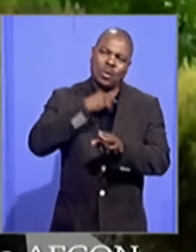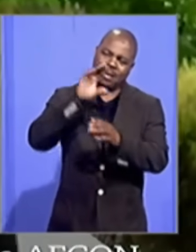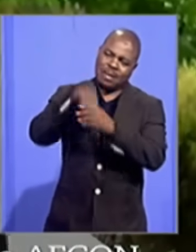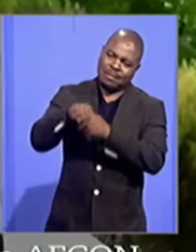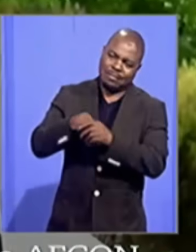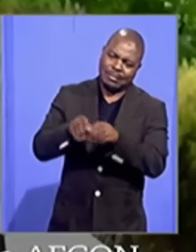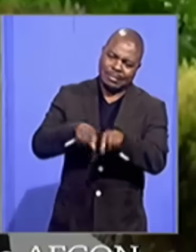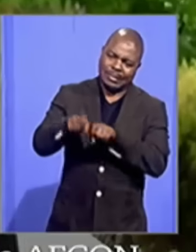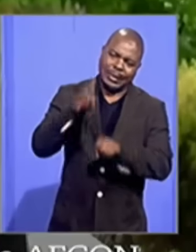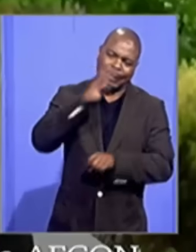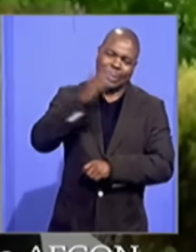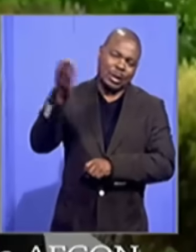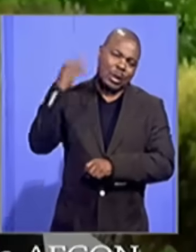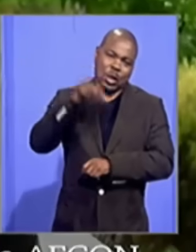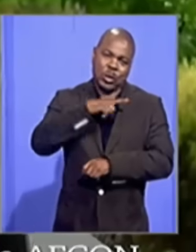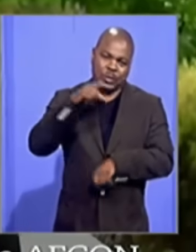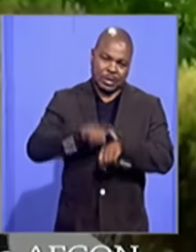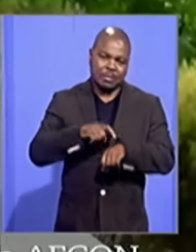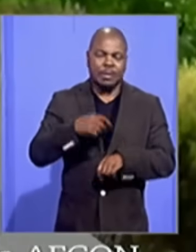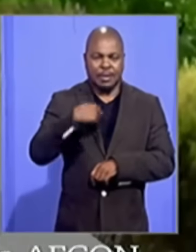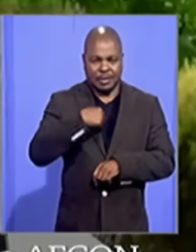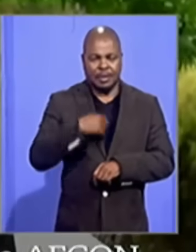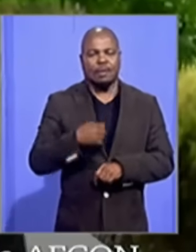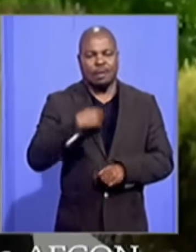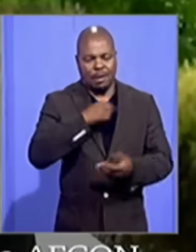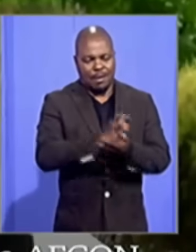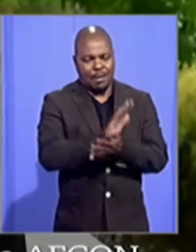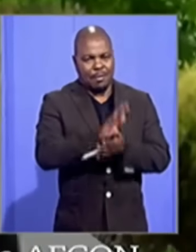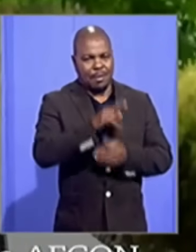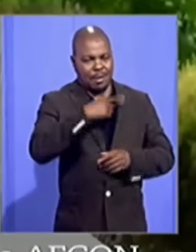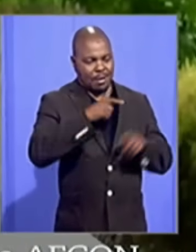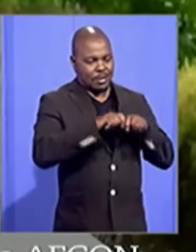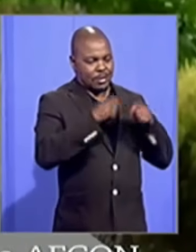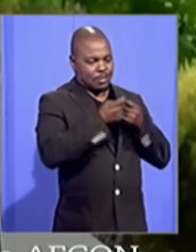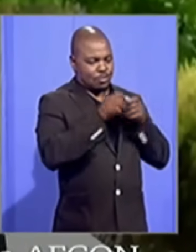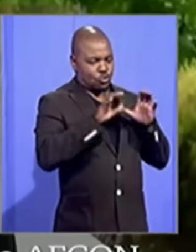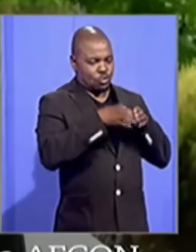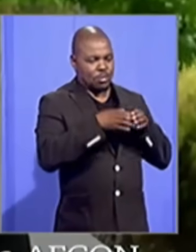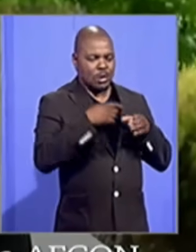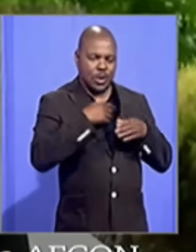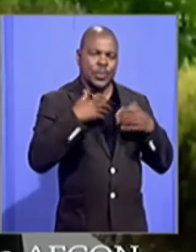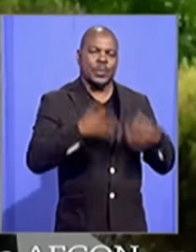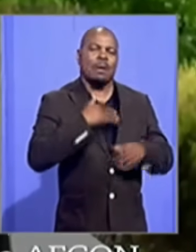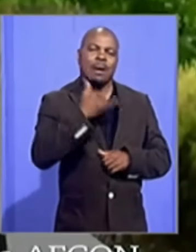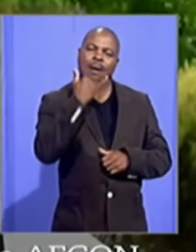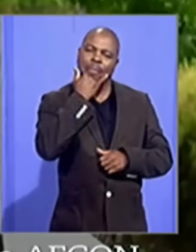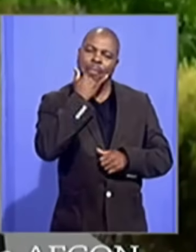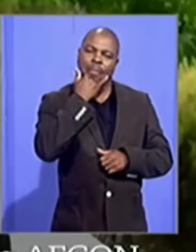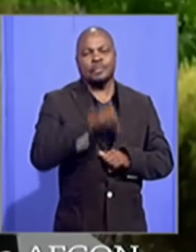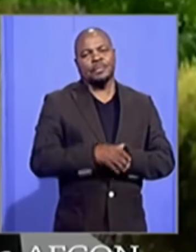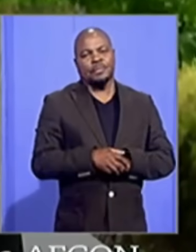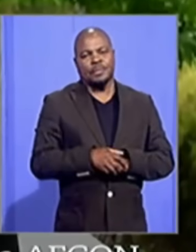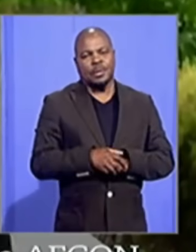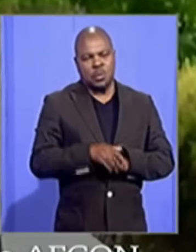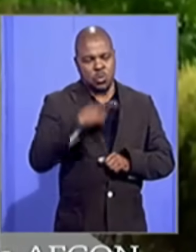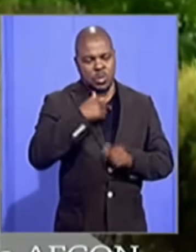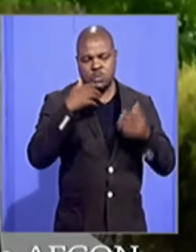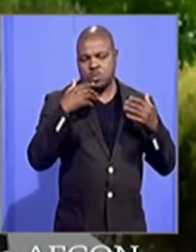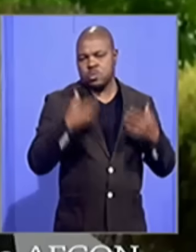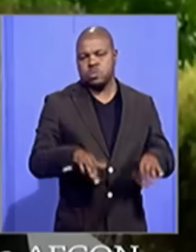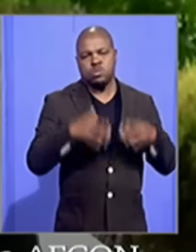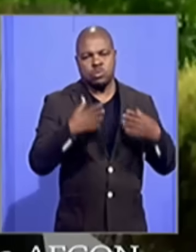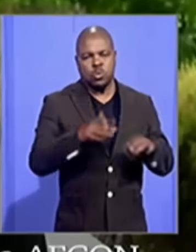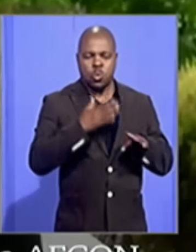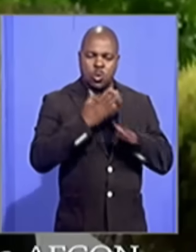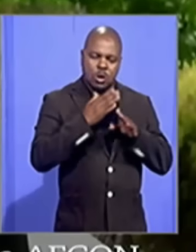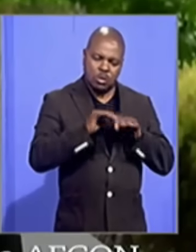so but I'm very happy to be part of this wonderful group that we've got now. I think we've done extremely